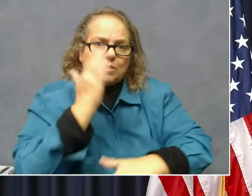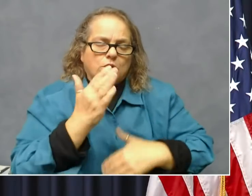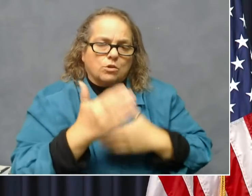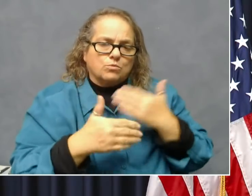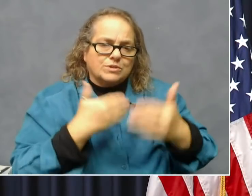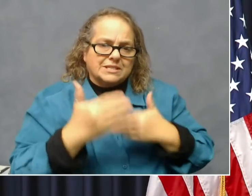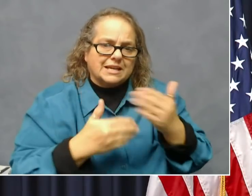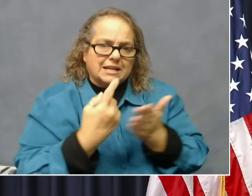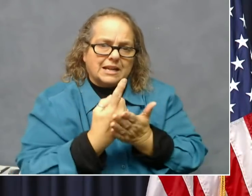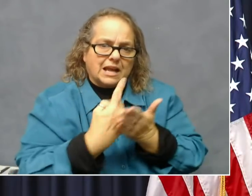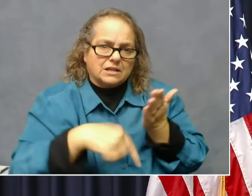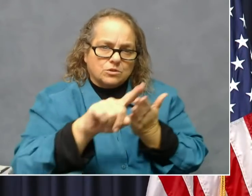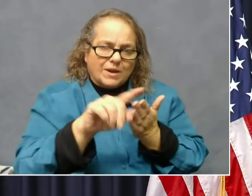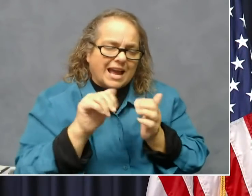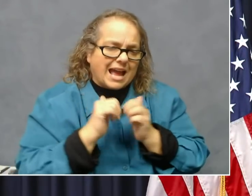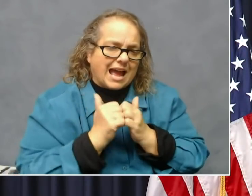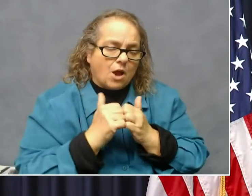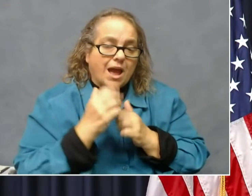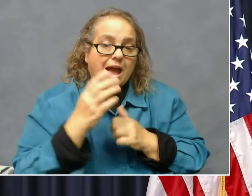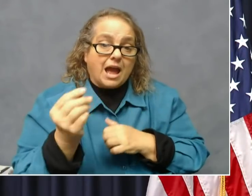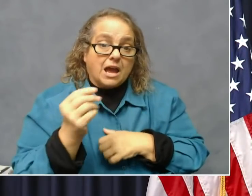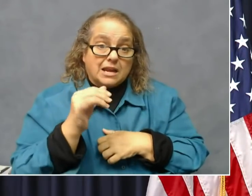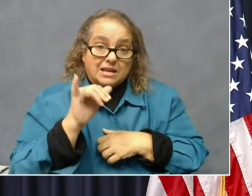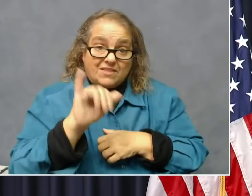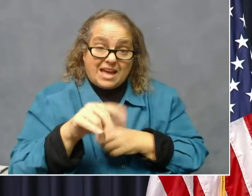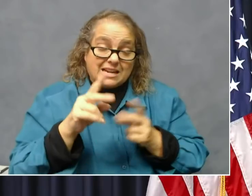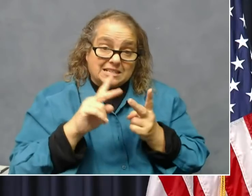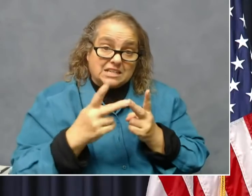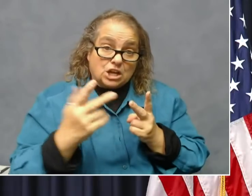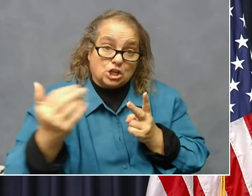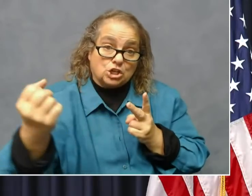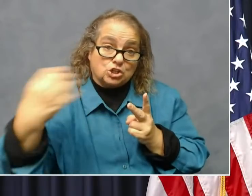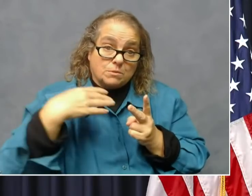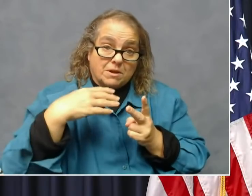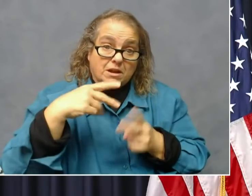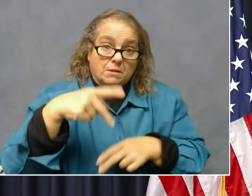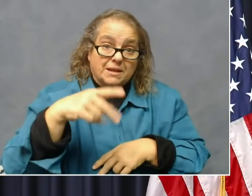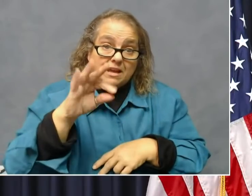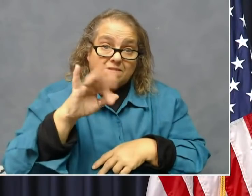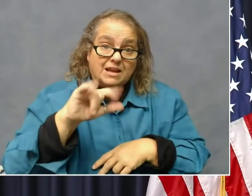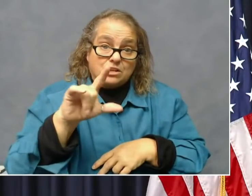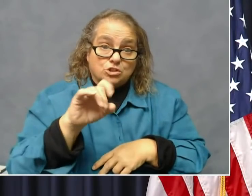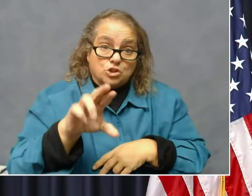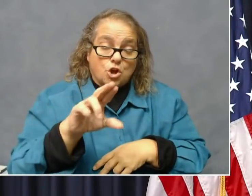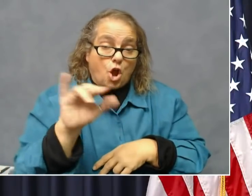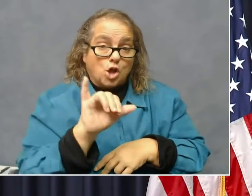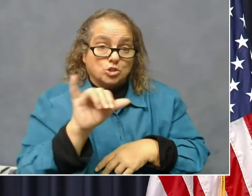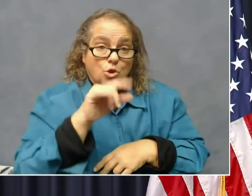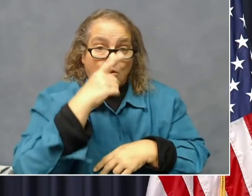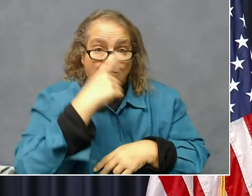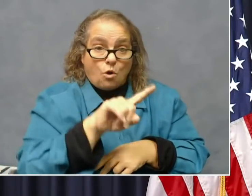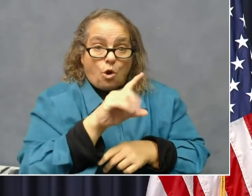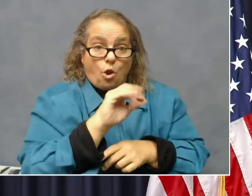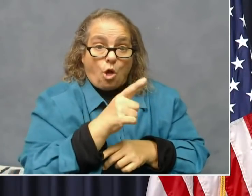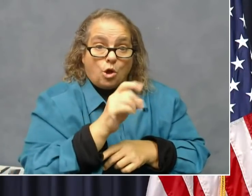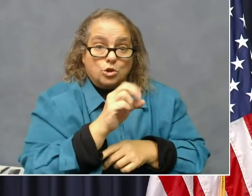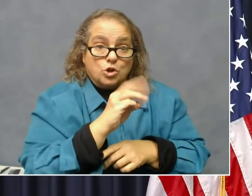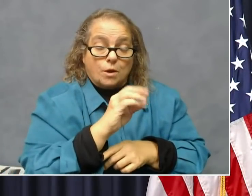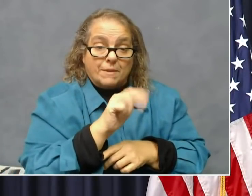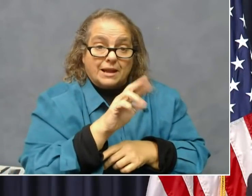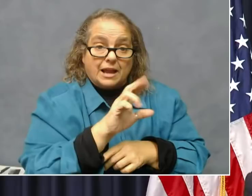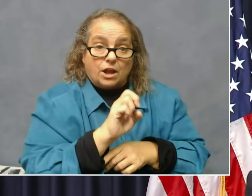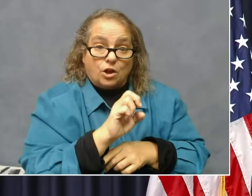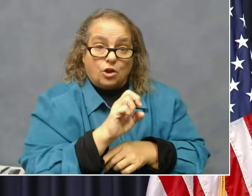And also, is that second shipment of Pfizer also for long-term care? And does that mean extra doses for residents and staff?